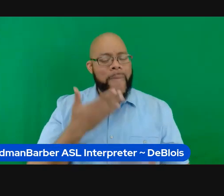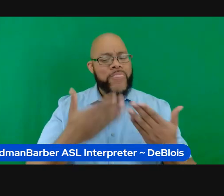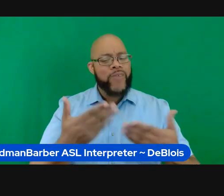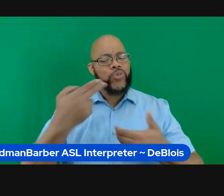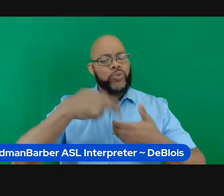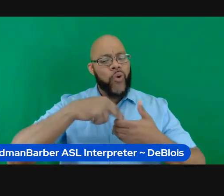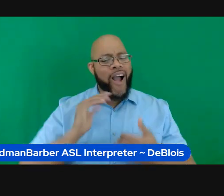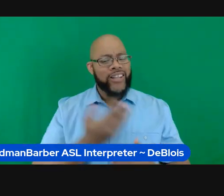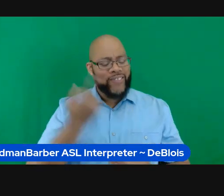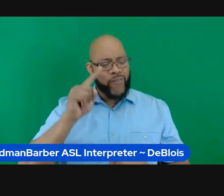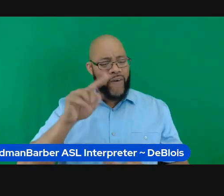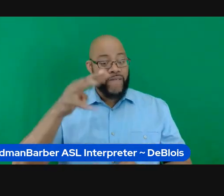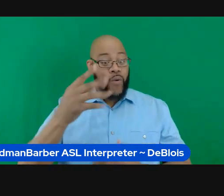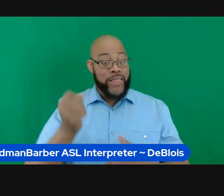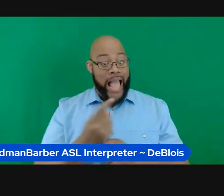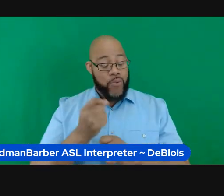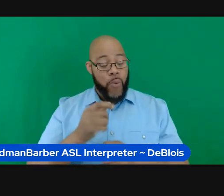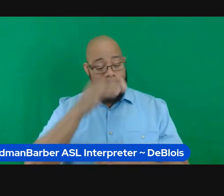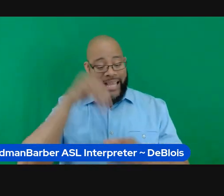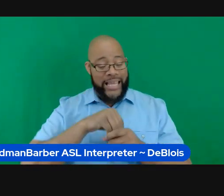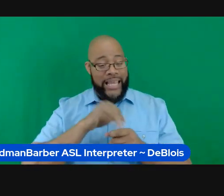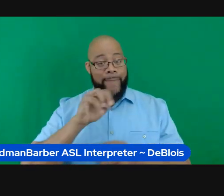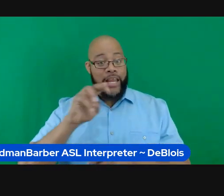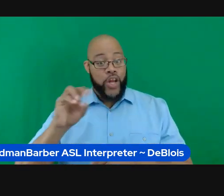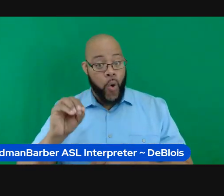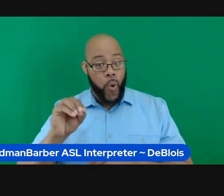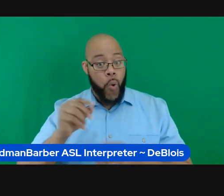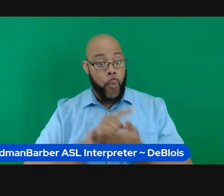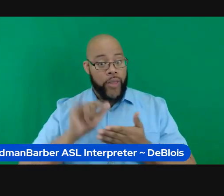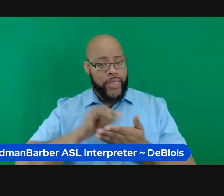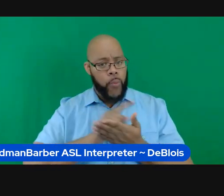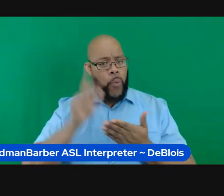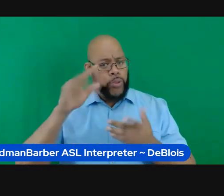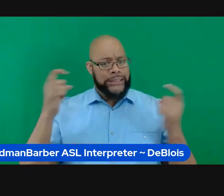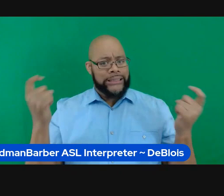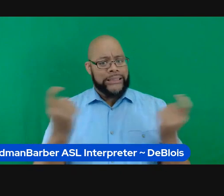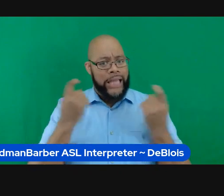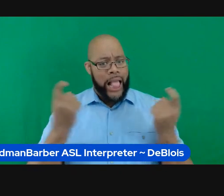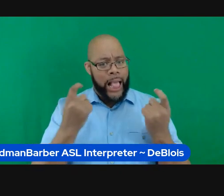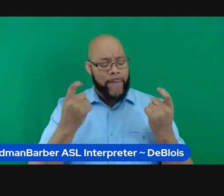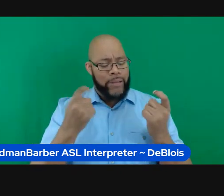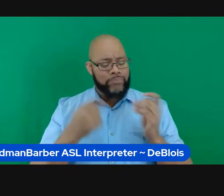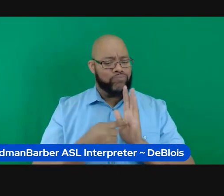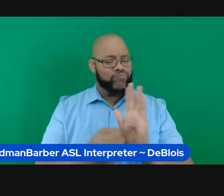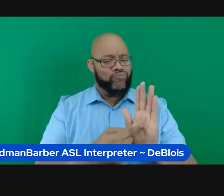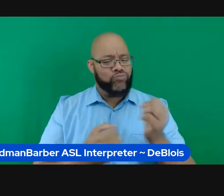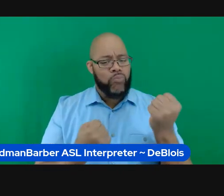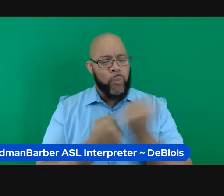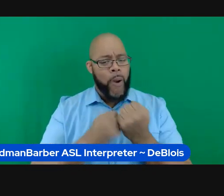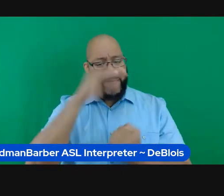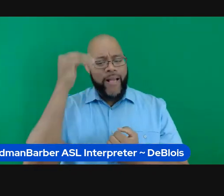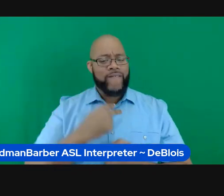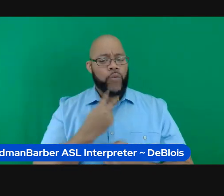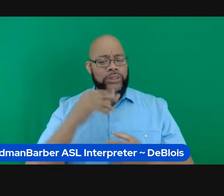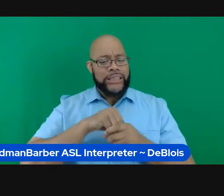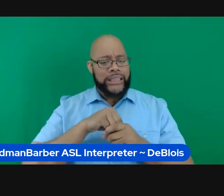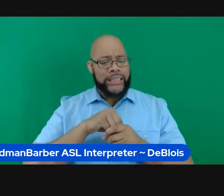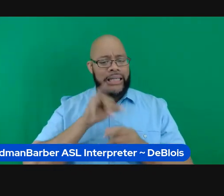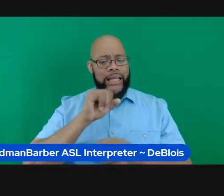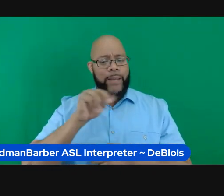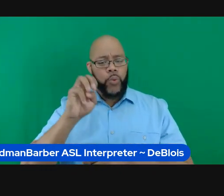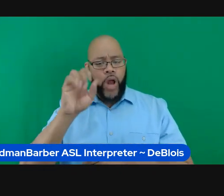for joining us for the 4th annual Black Immuno Week, a week we will be celebrating, amplifying, and supporting Black voices in